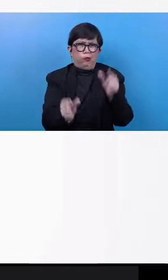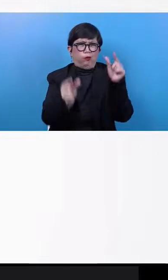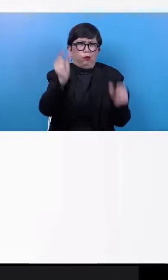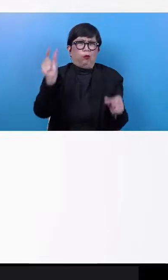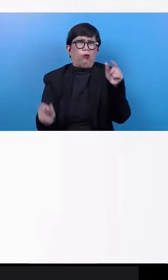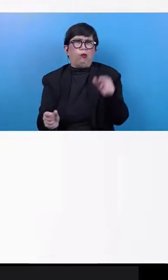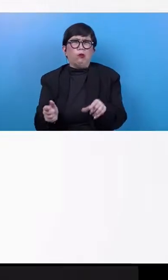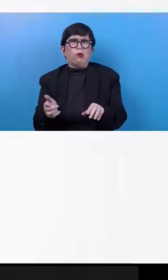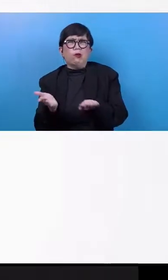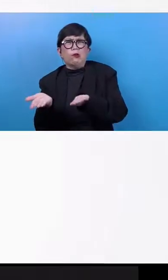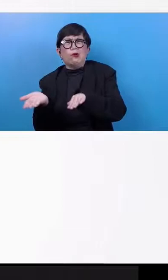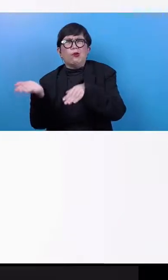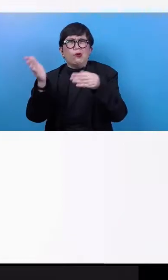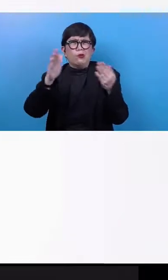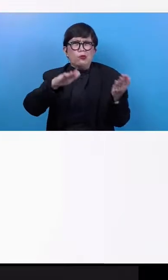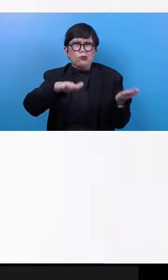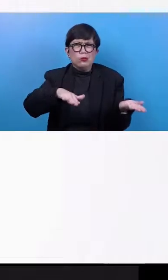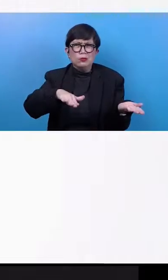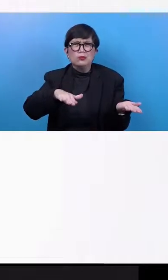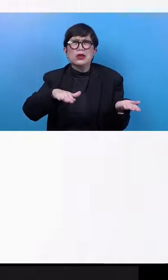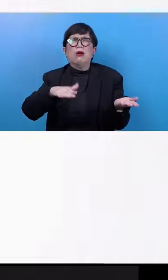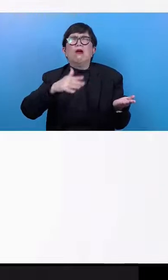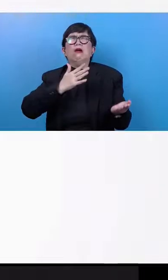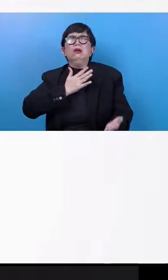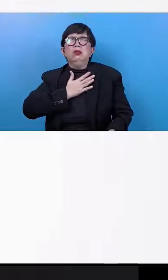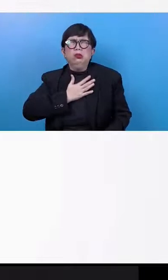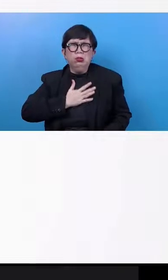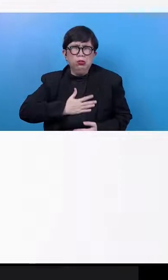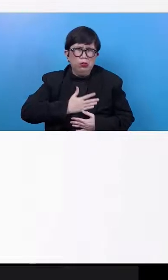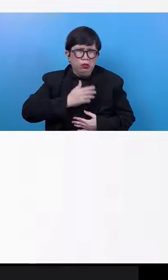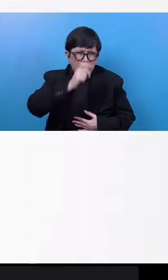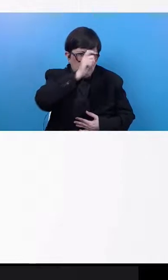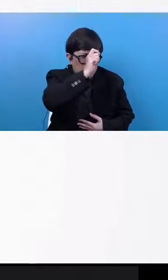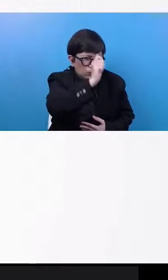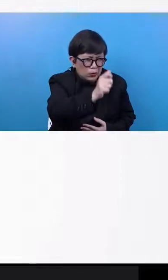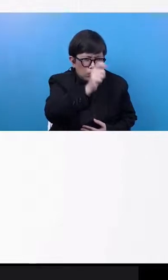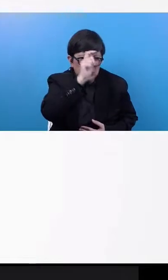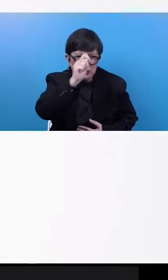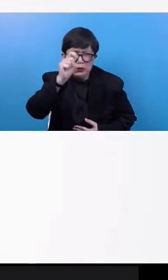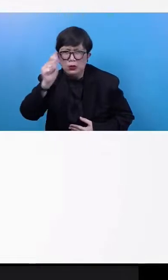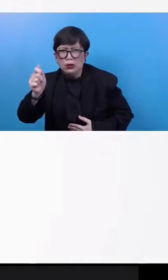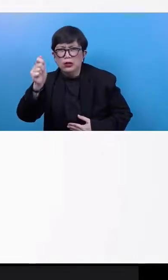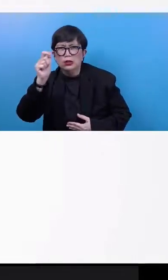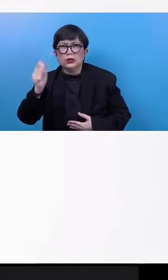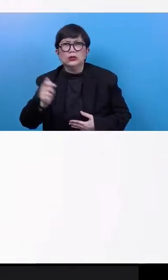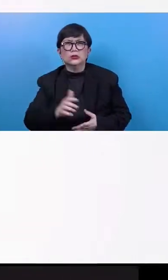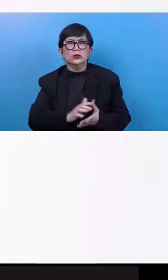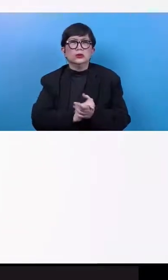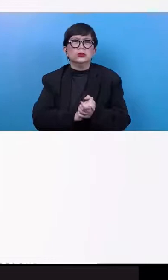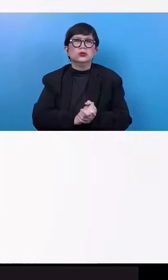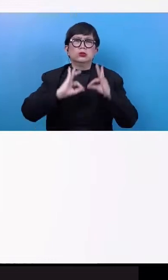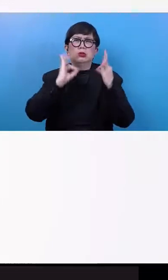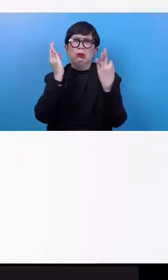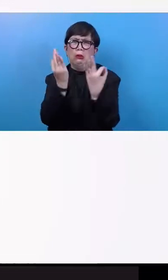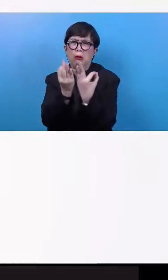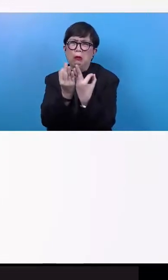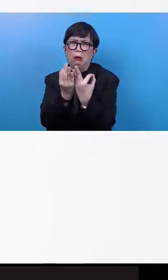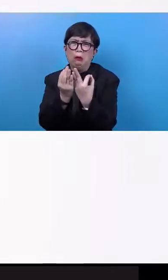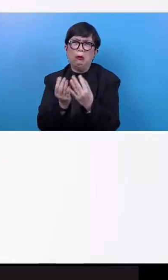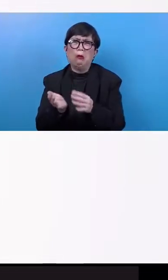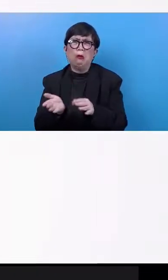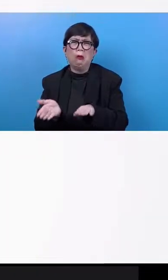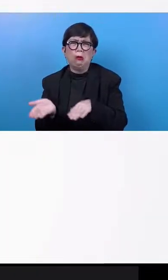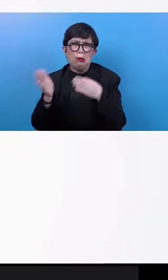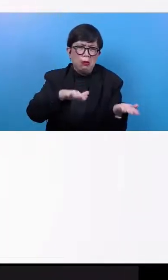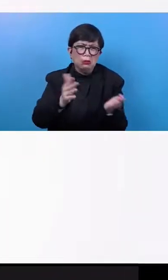respect for their family members and the loss that they've had. As disaster recovery practitioners, we were